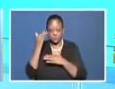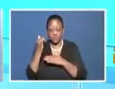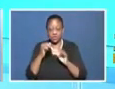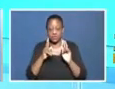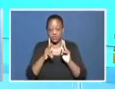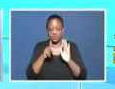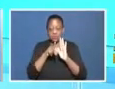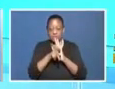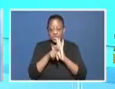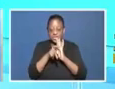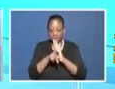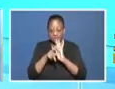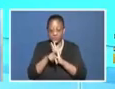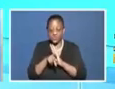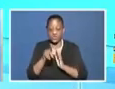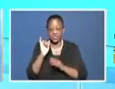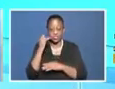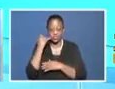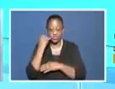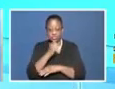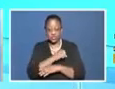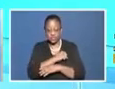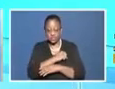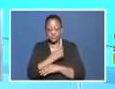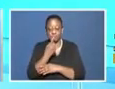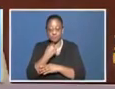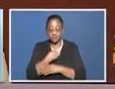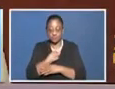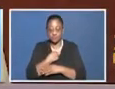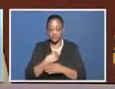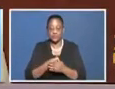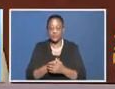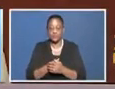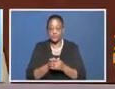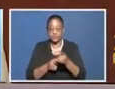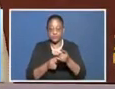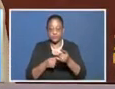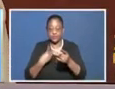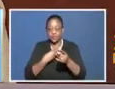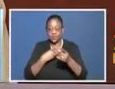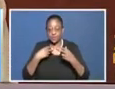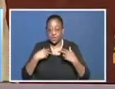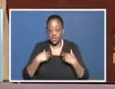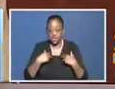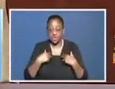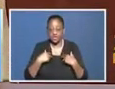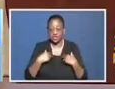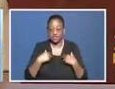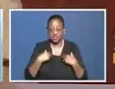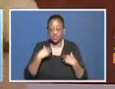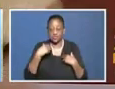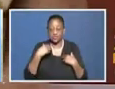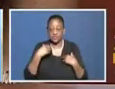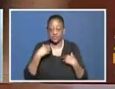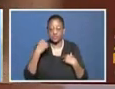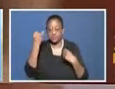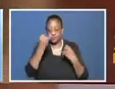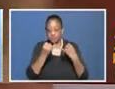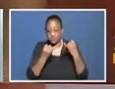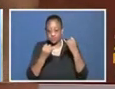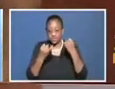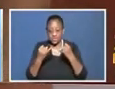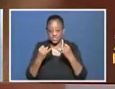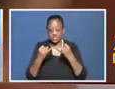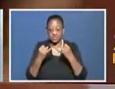these incidents. Jiminita Swain tells us more. We have to take the fight to the criminals, and we will